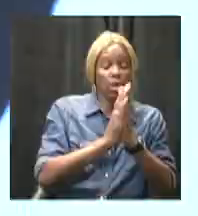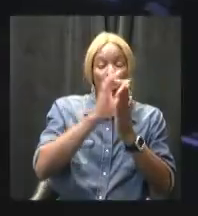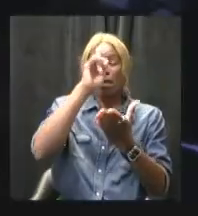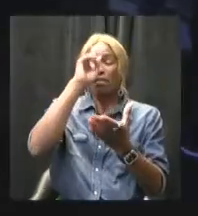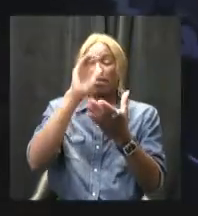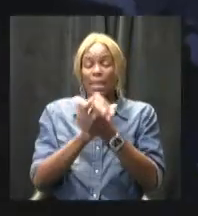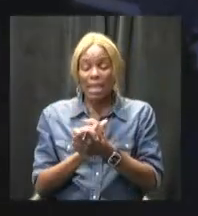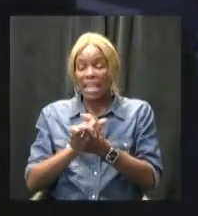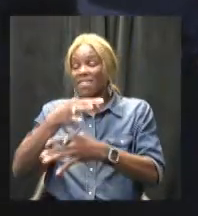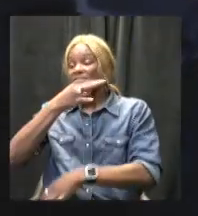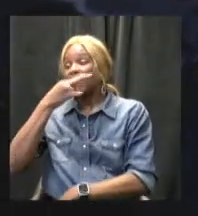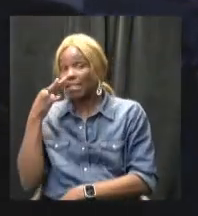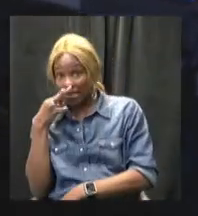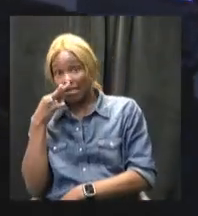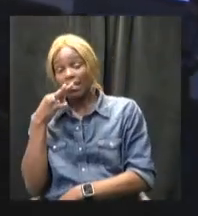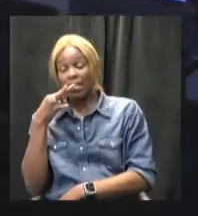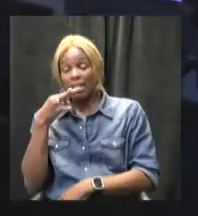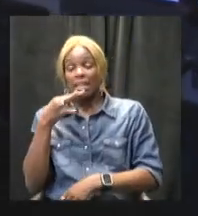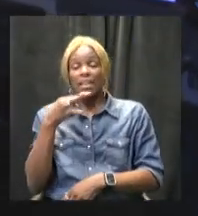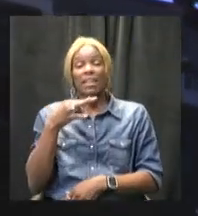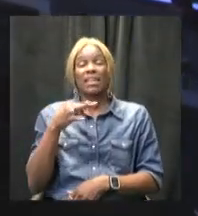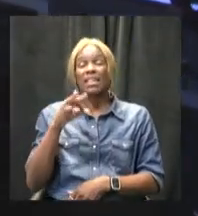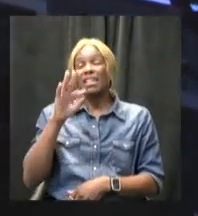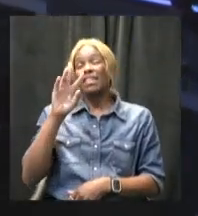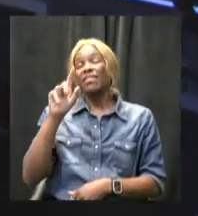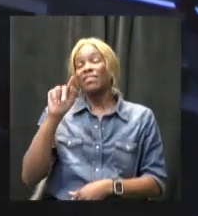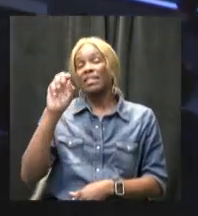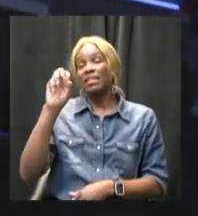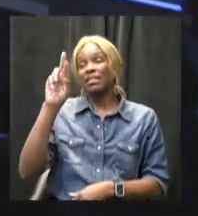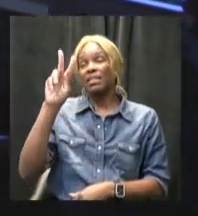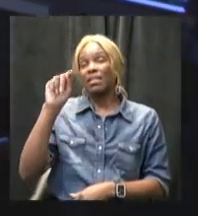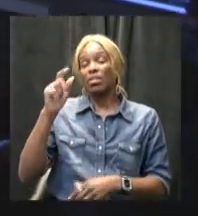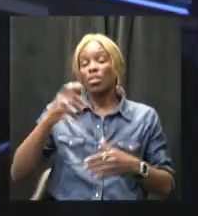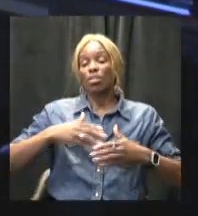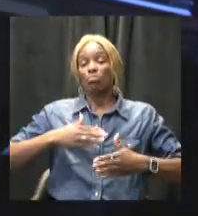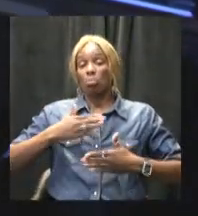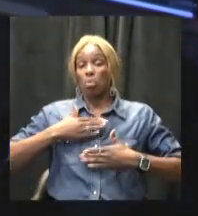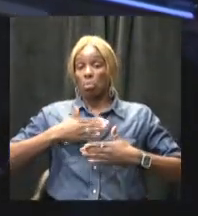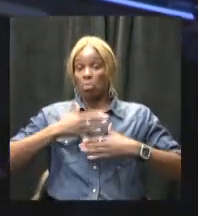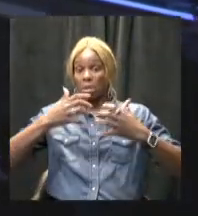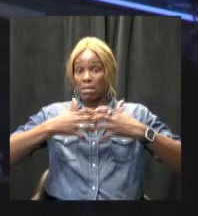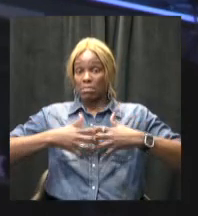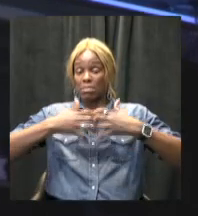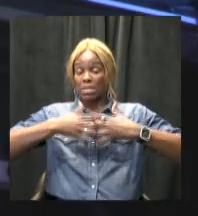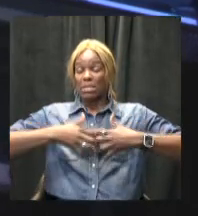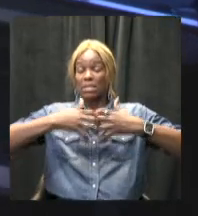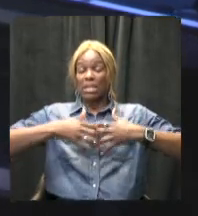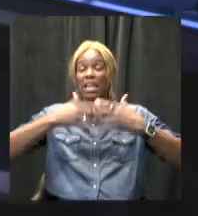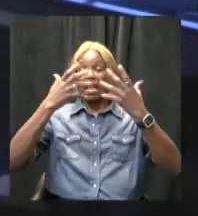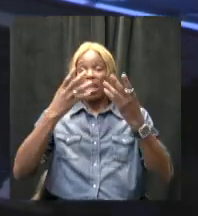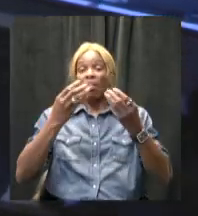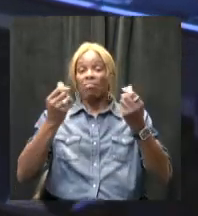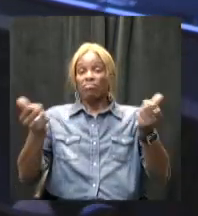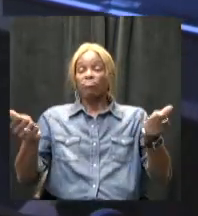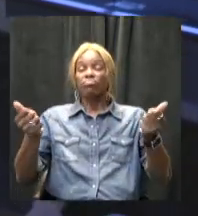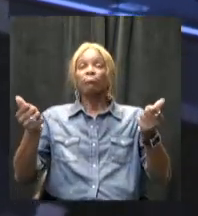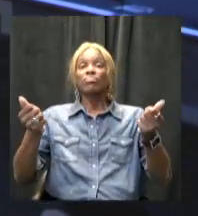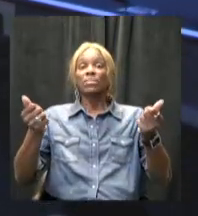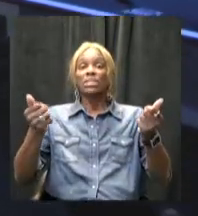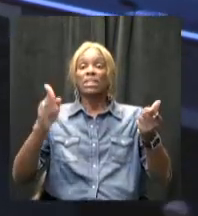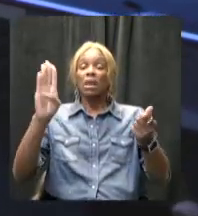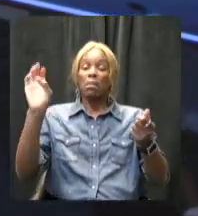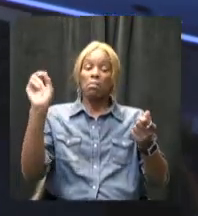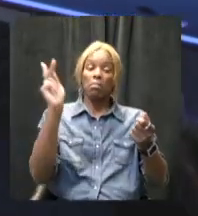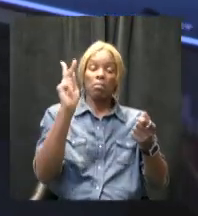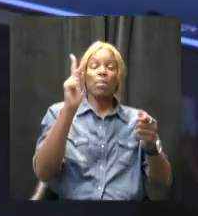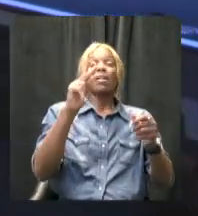fasting, they took her out the ventilator. She would later come out the hospital. She would later come back to church. And I would